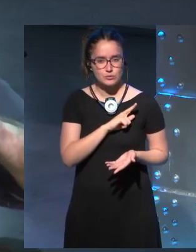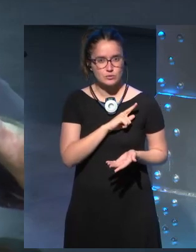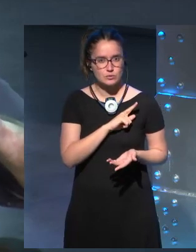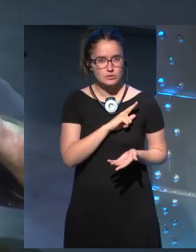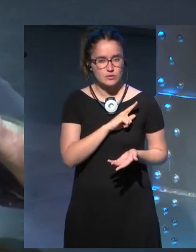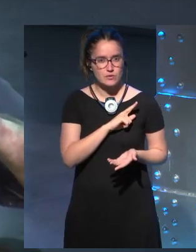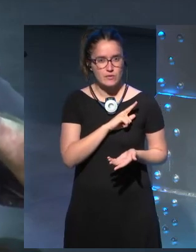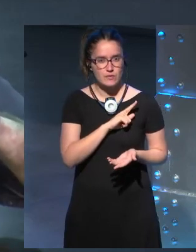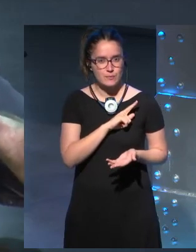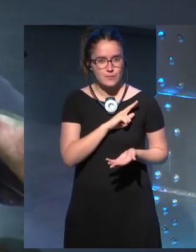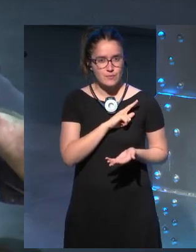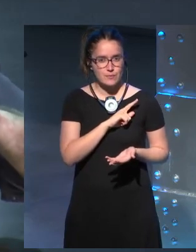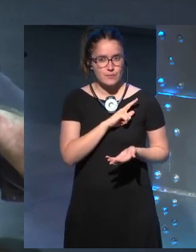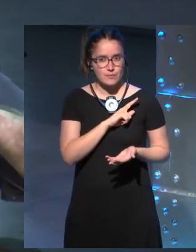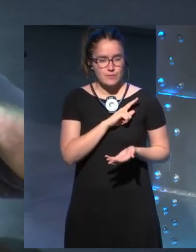sensory